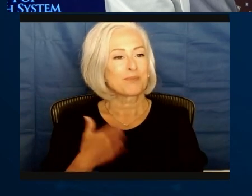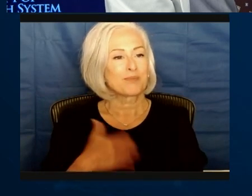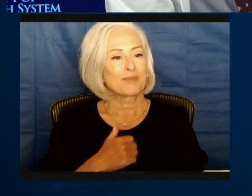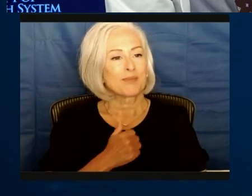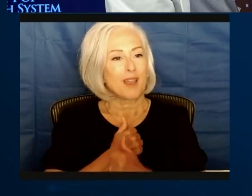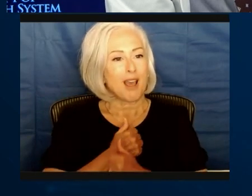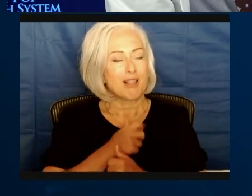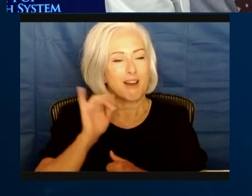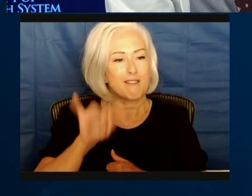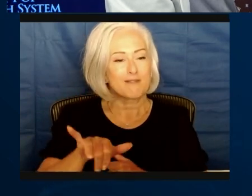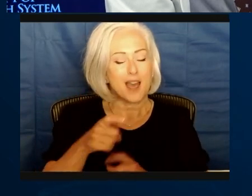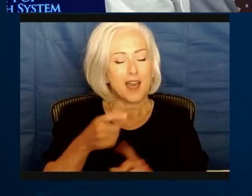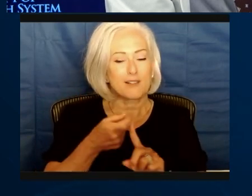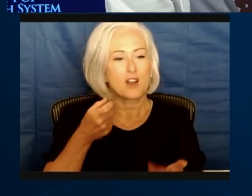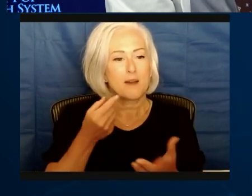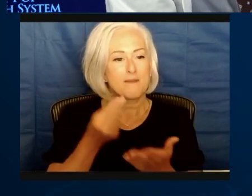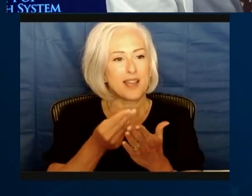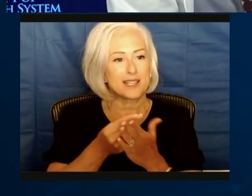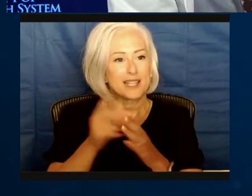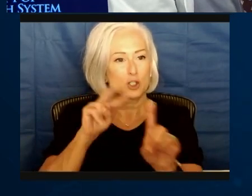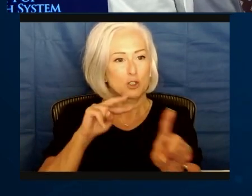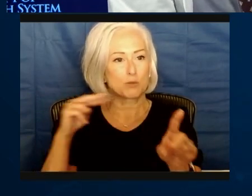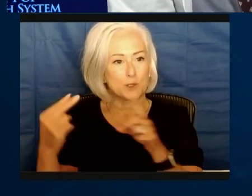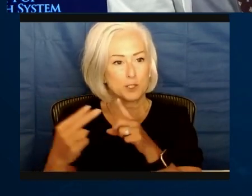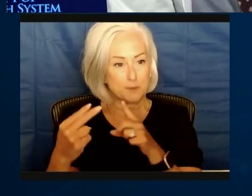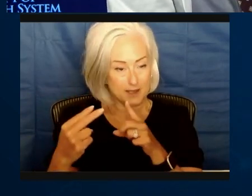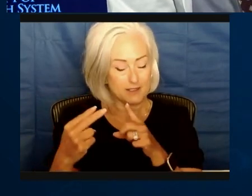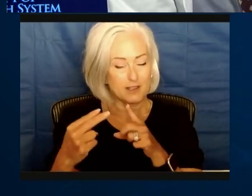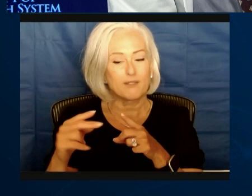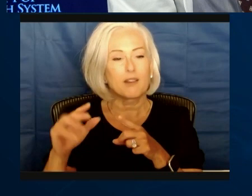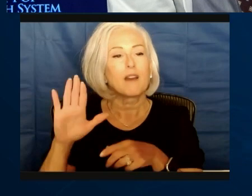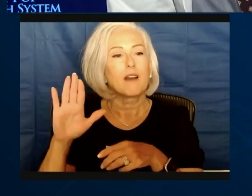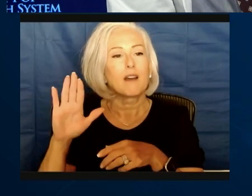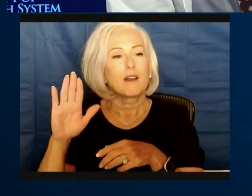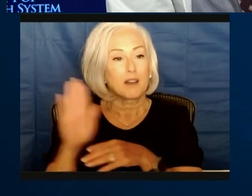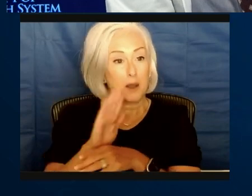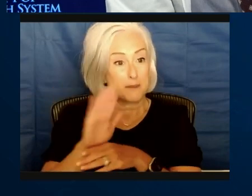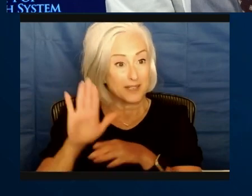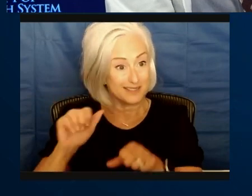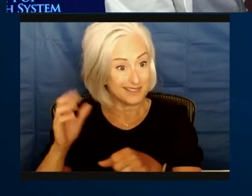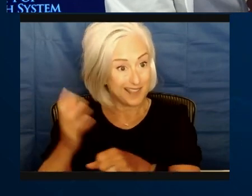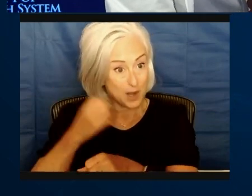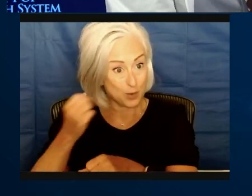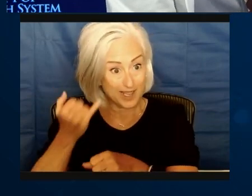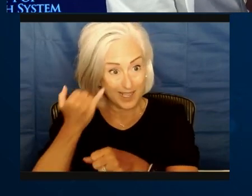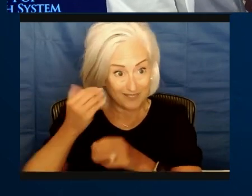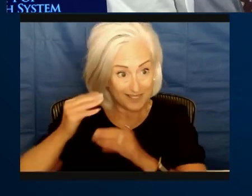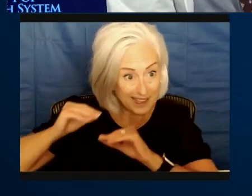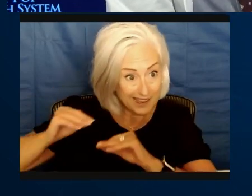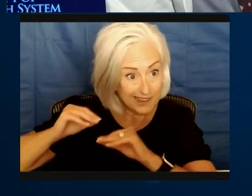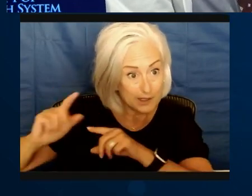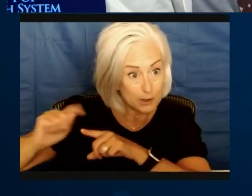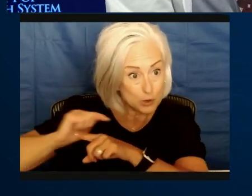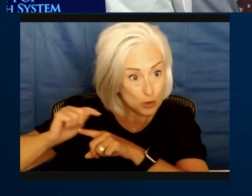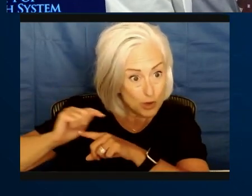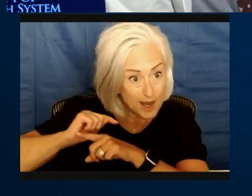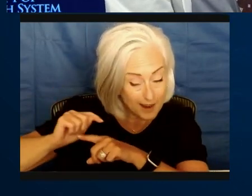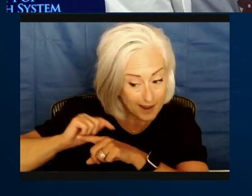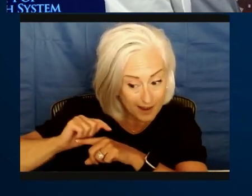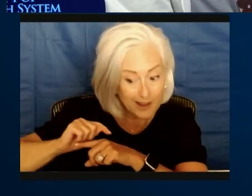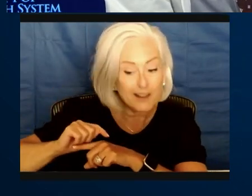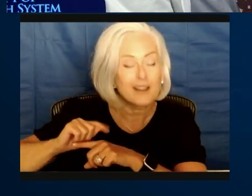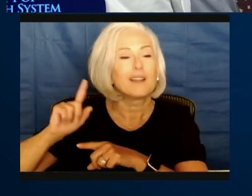financial standpoint, even companies can win if they help get people trained in that. They take back those skills and they'll need some of that equipment